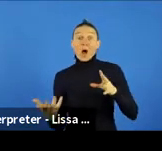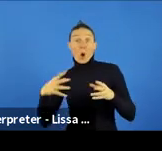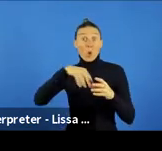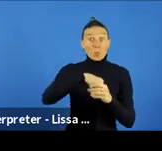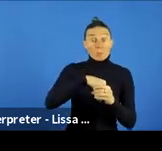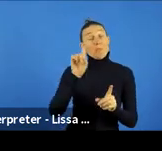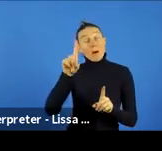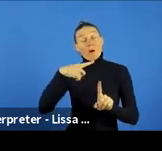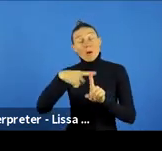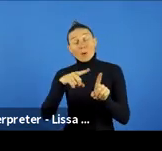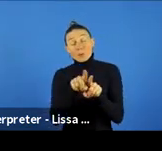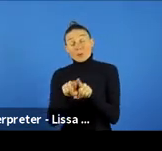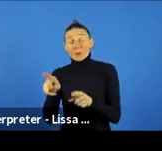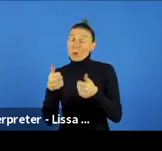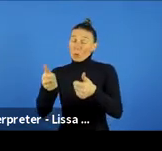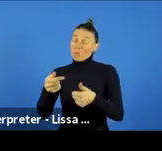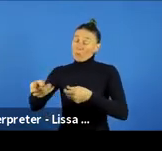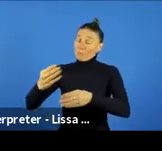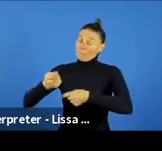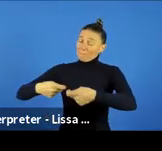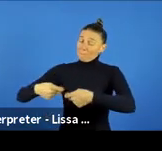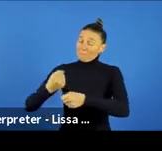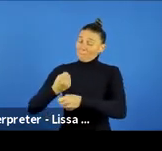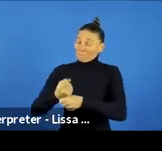business. Next slide, please.